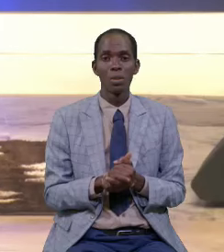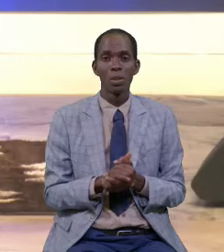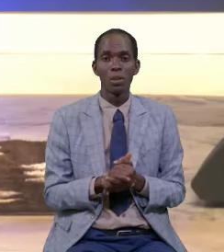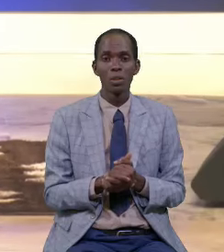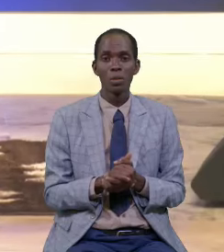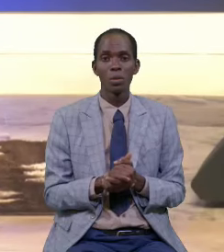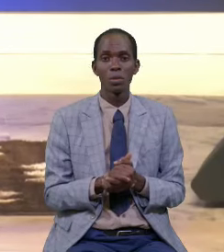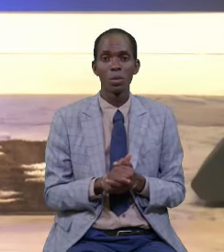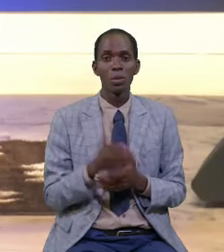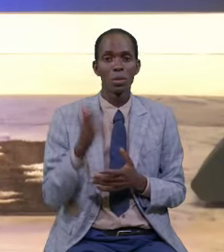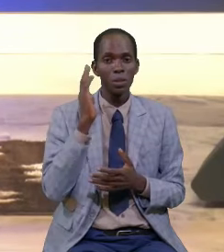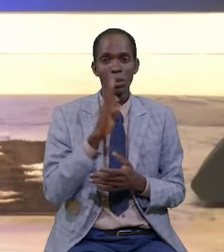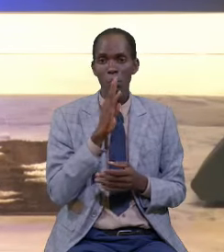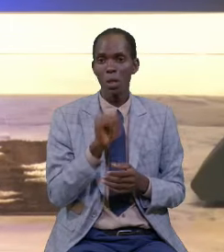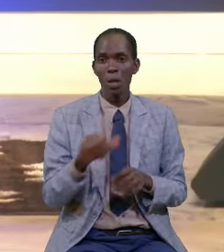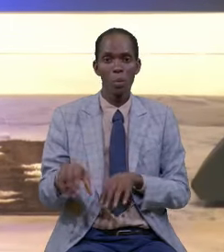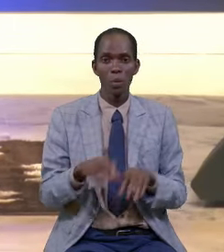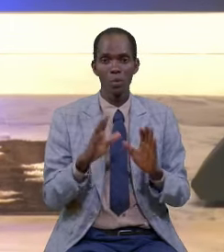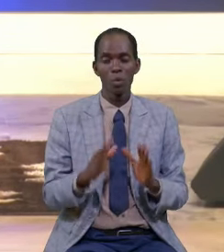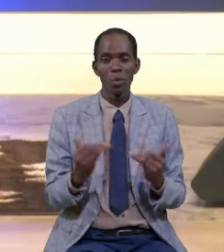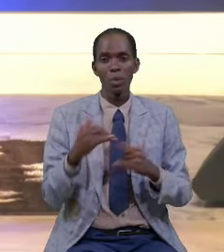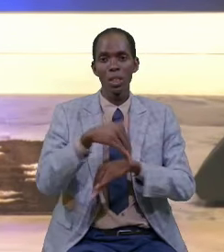Performance tonight.